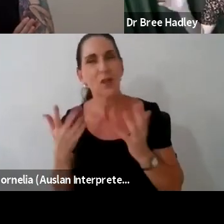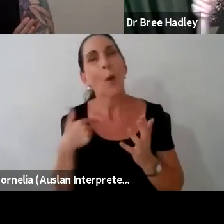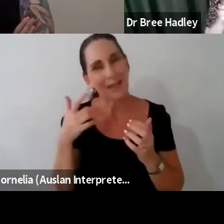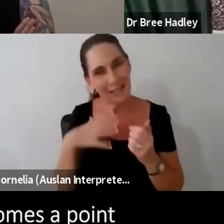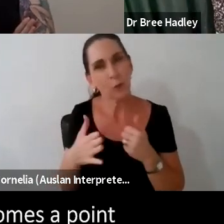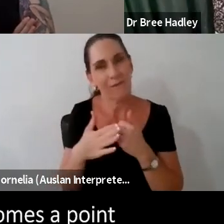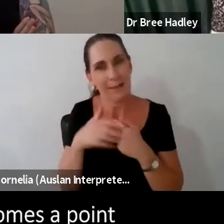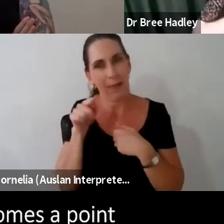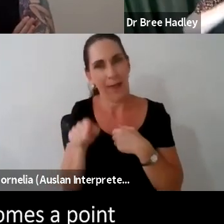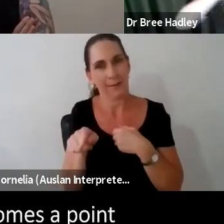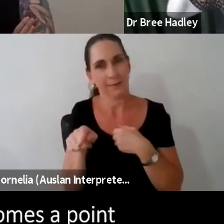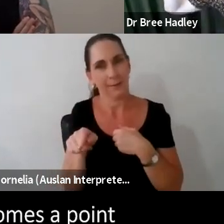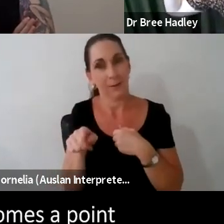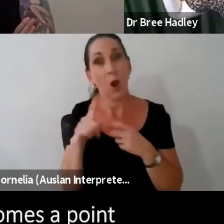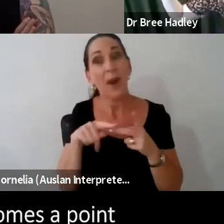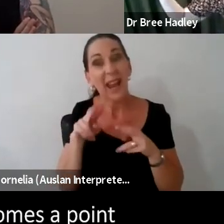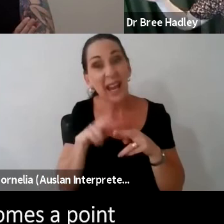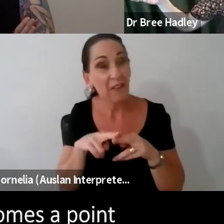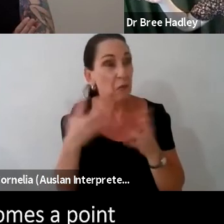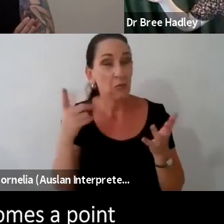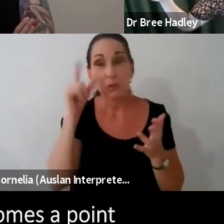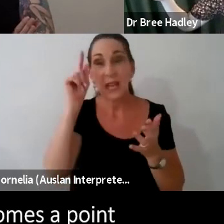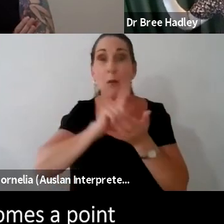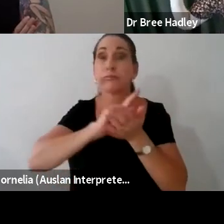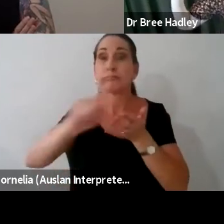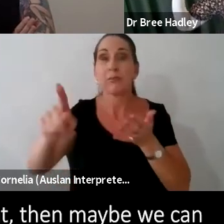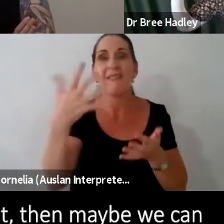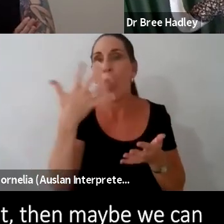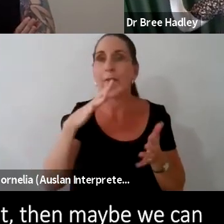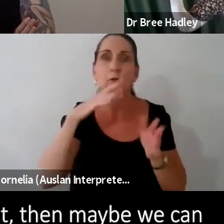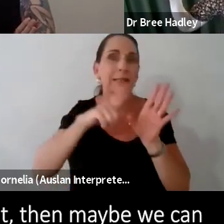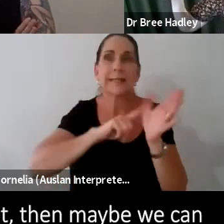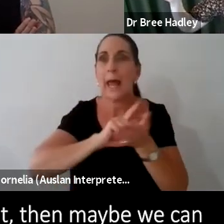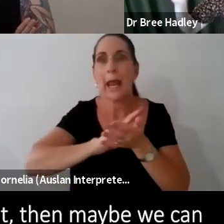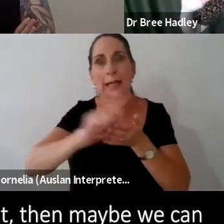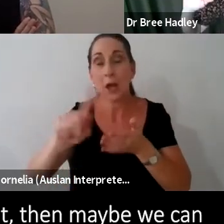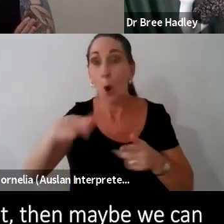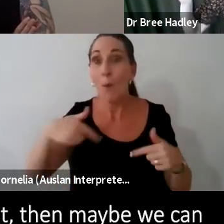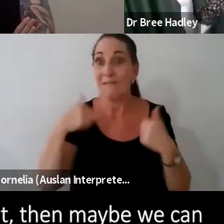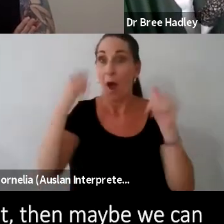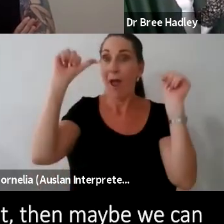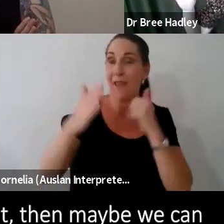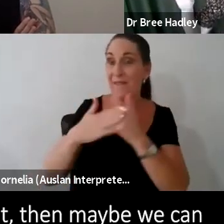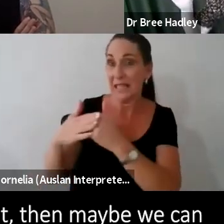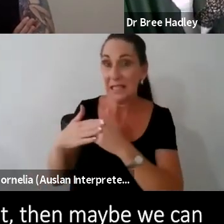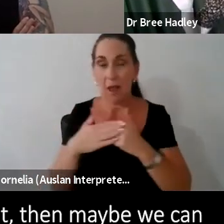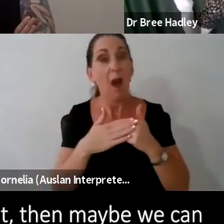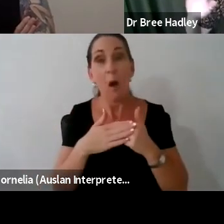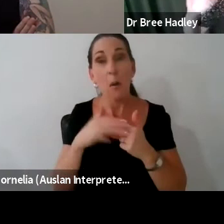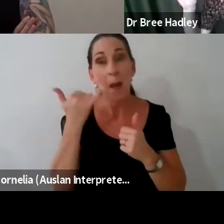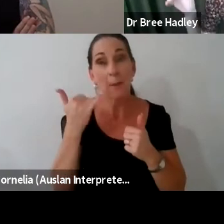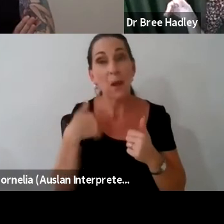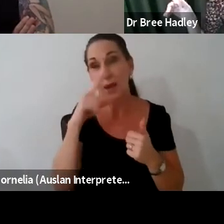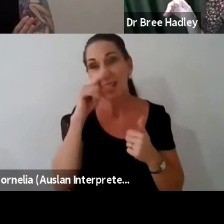that. And if there comes a point in 500 years' time when we have fixed that, then maybe we can let go of some of these